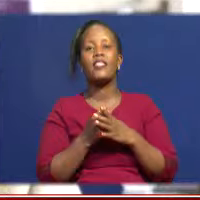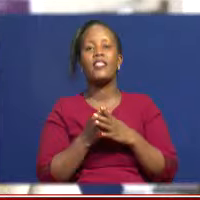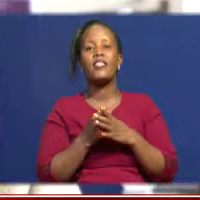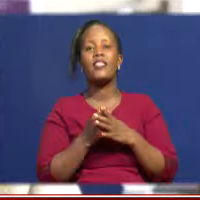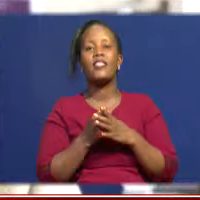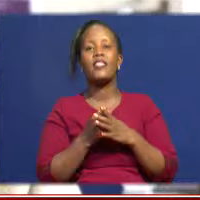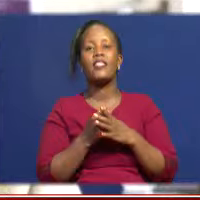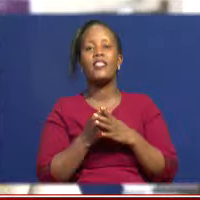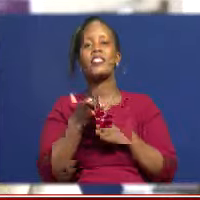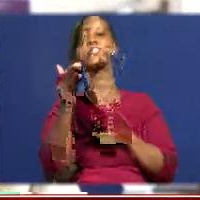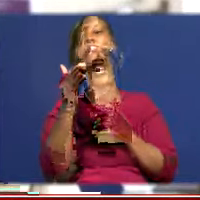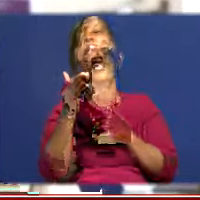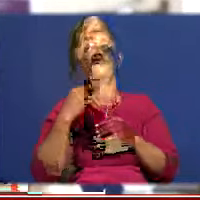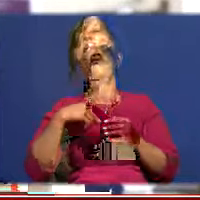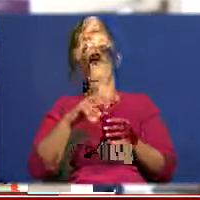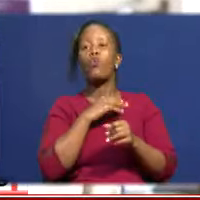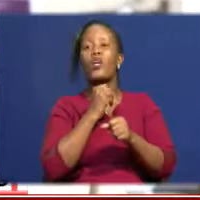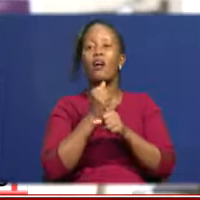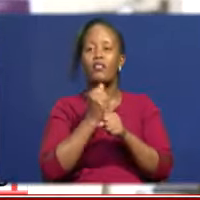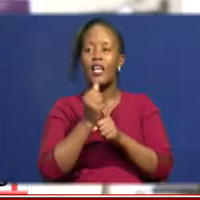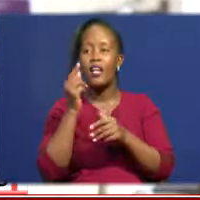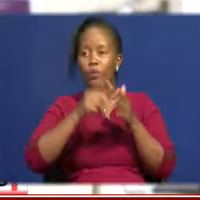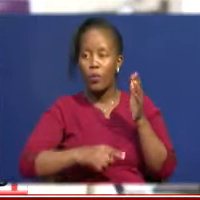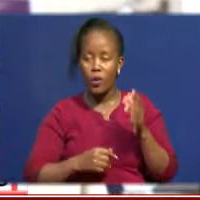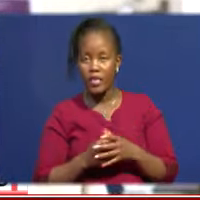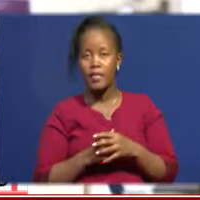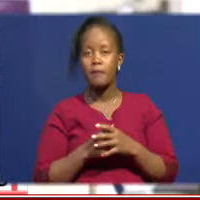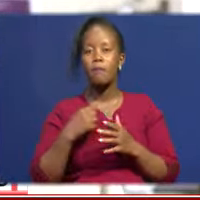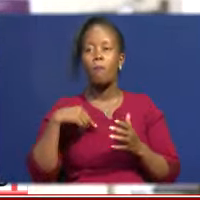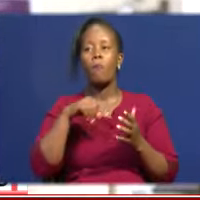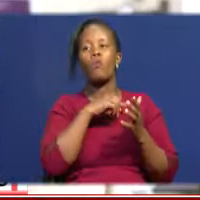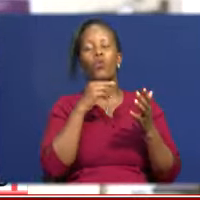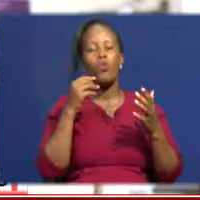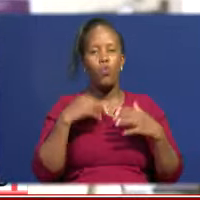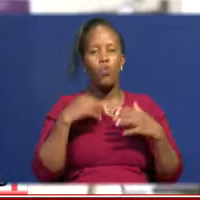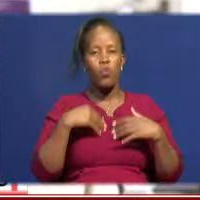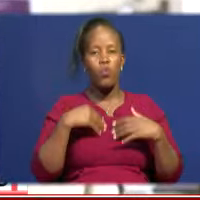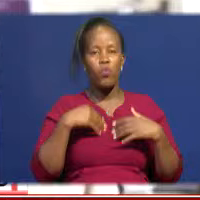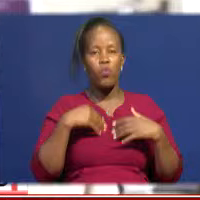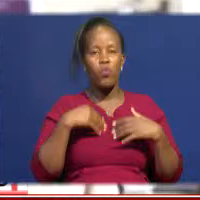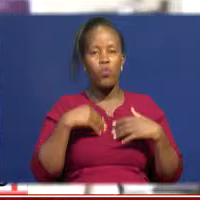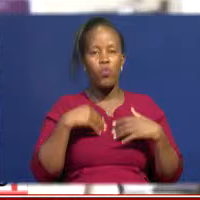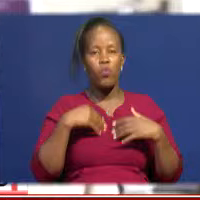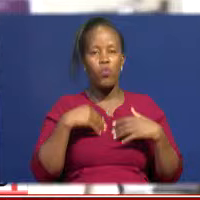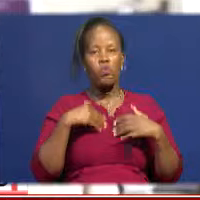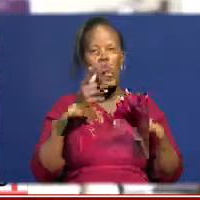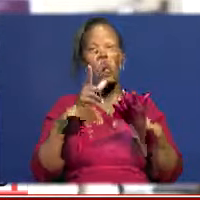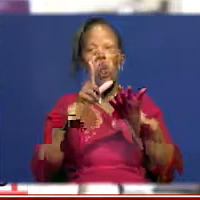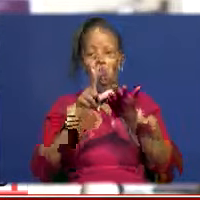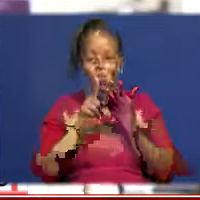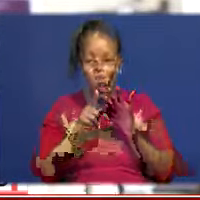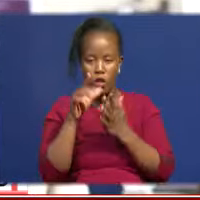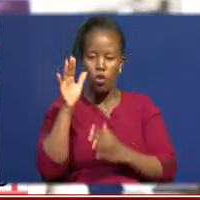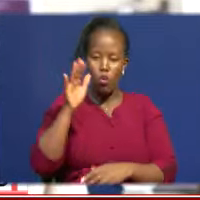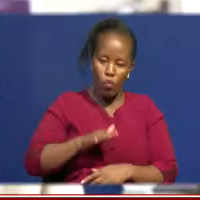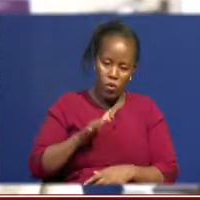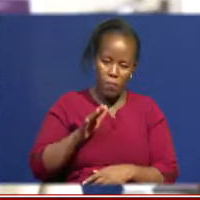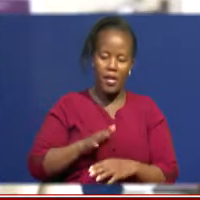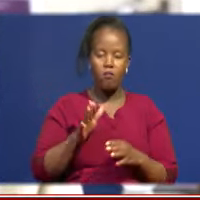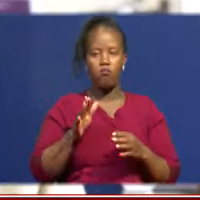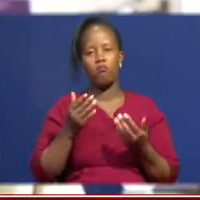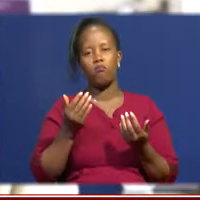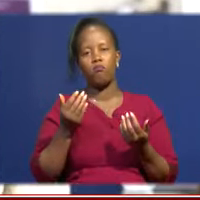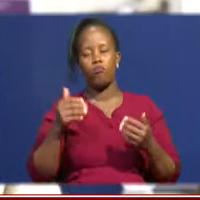we are doing is that now we are doing what we call targeted loaning youth and